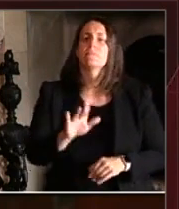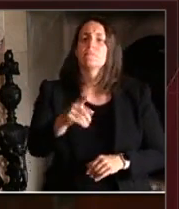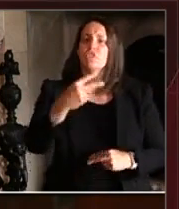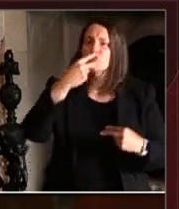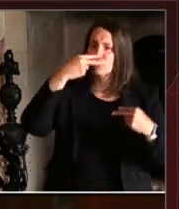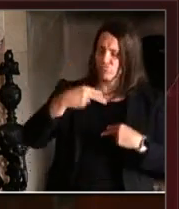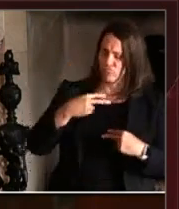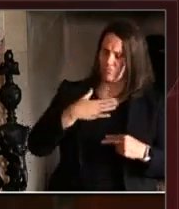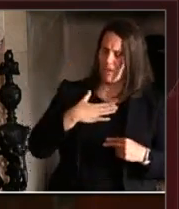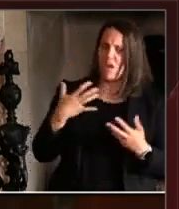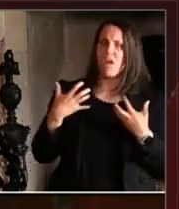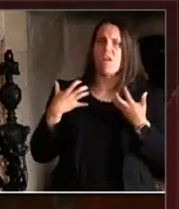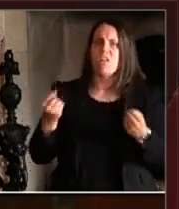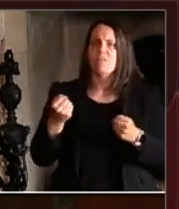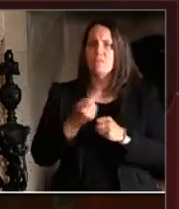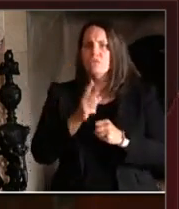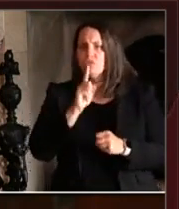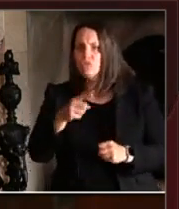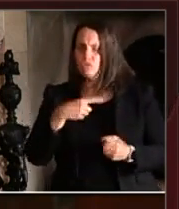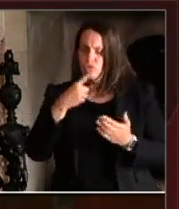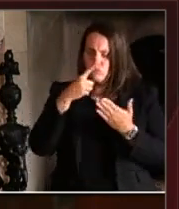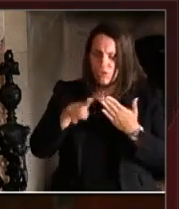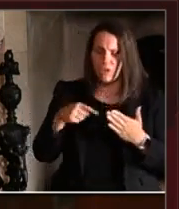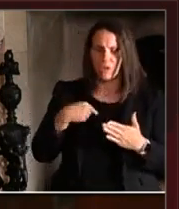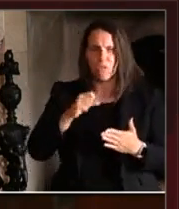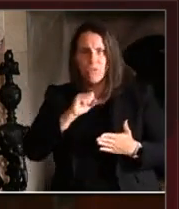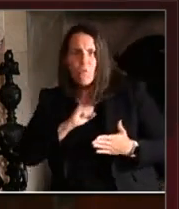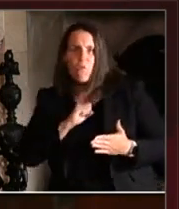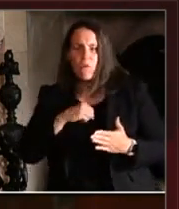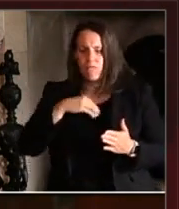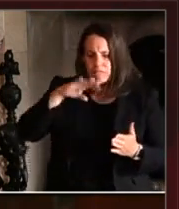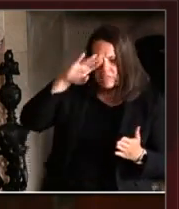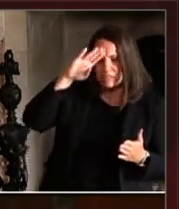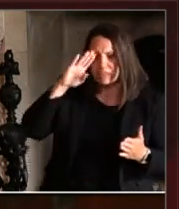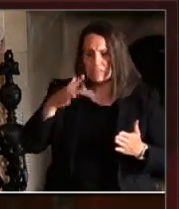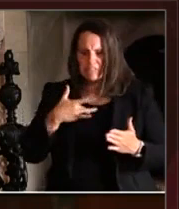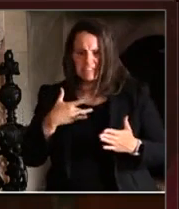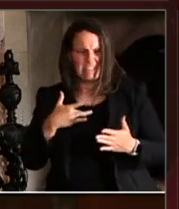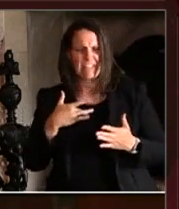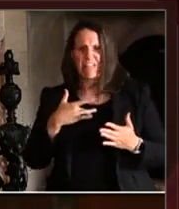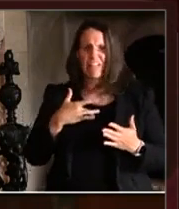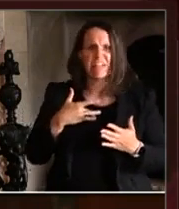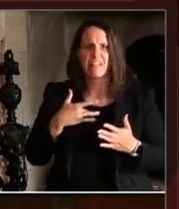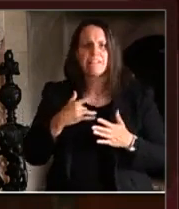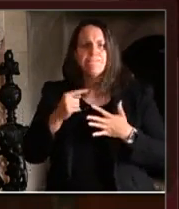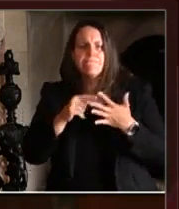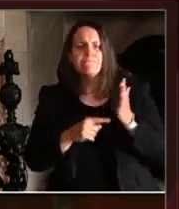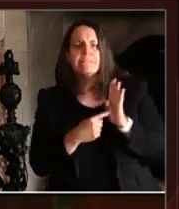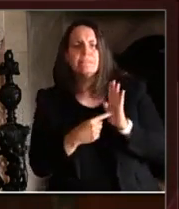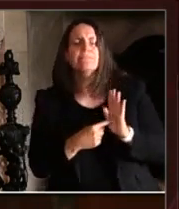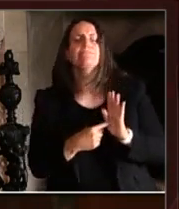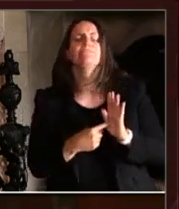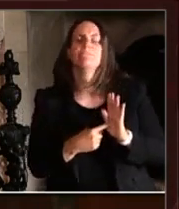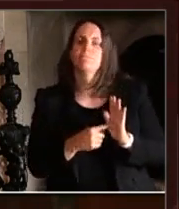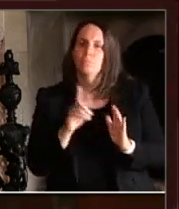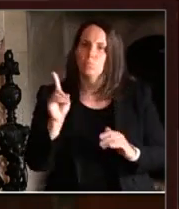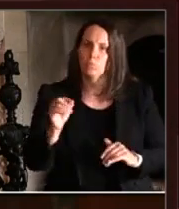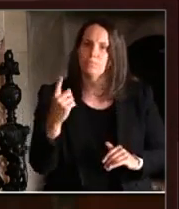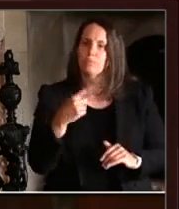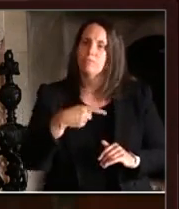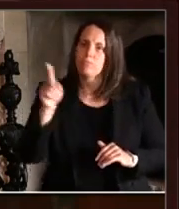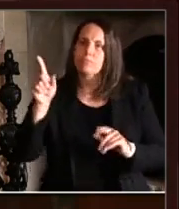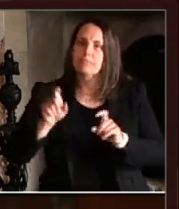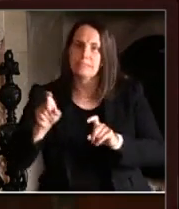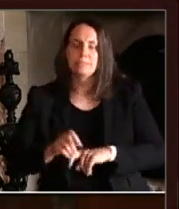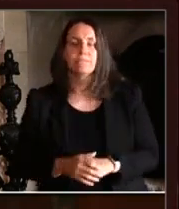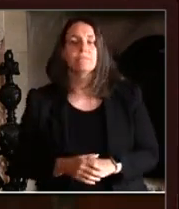of COVID-19. And if you have any symptoms or you've recently been in a large gathering of people, please find a